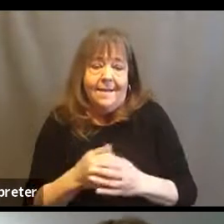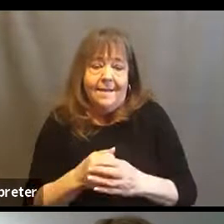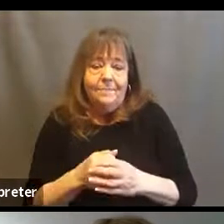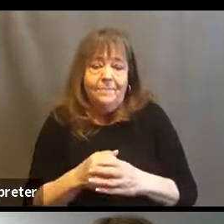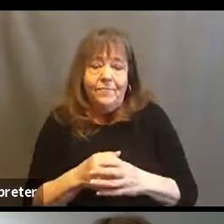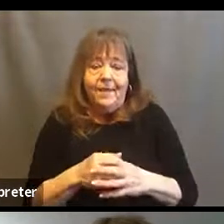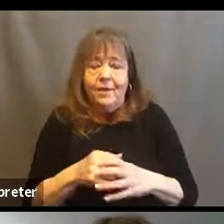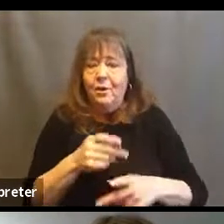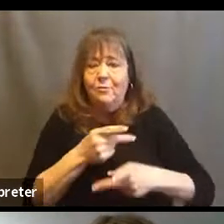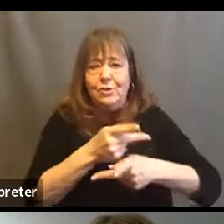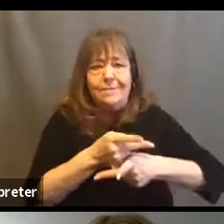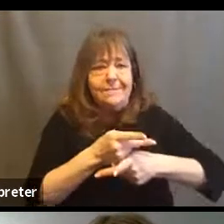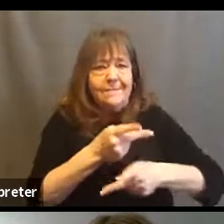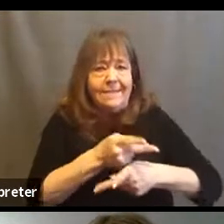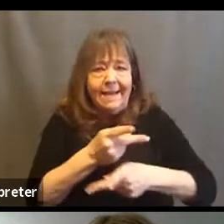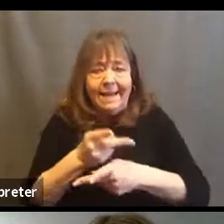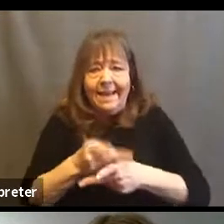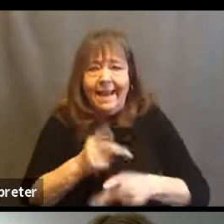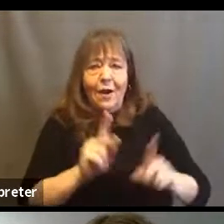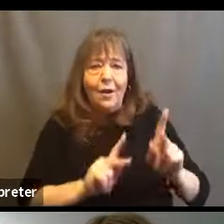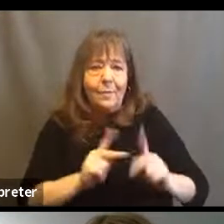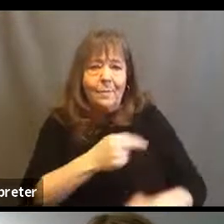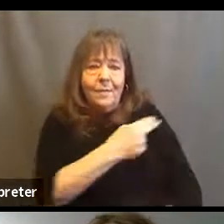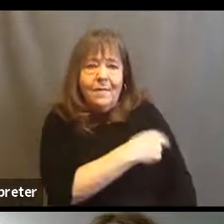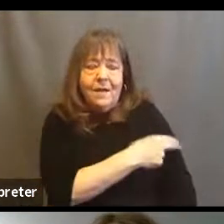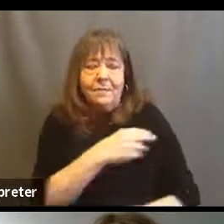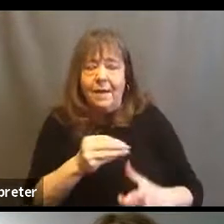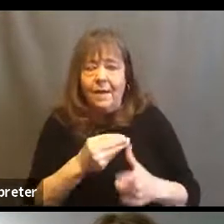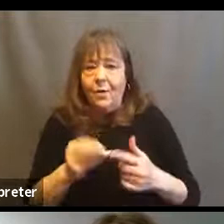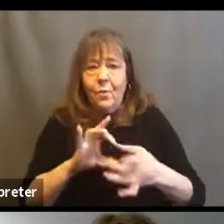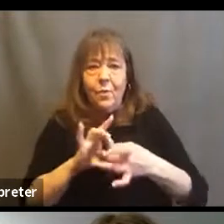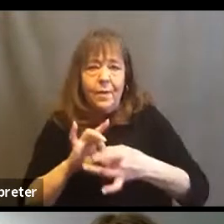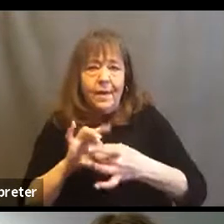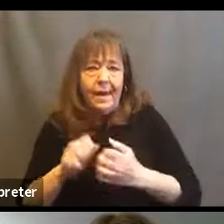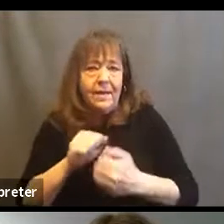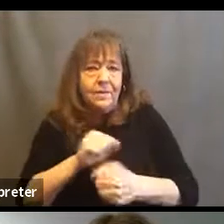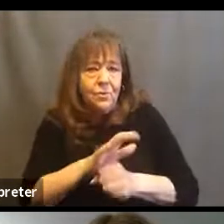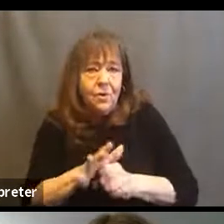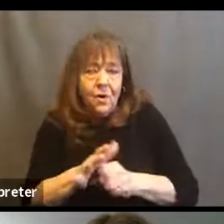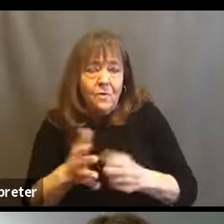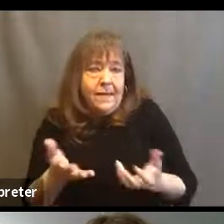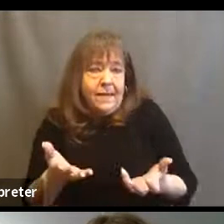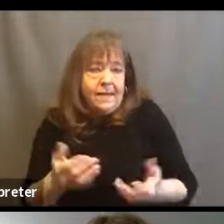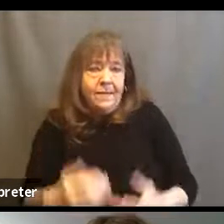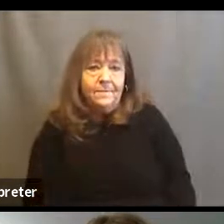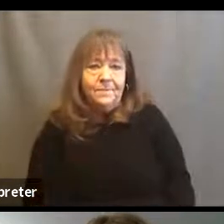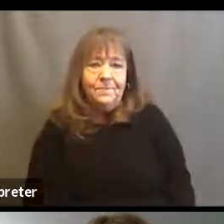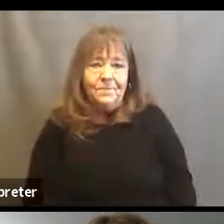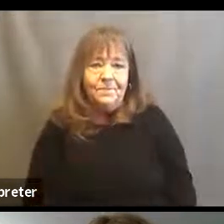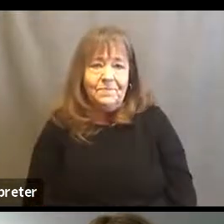care for patients or care for those COVID-19 patients currently hospitalized?